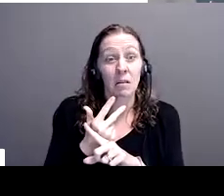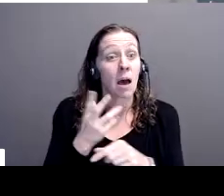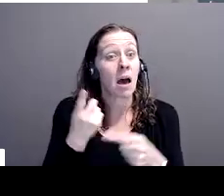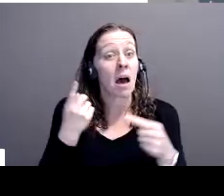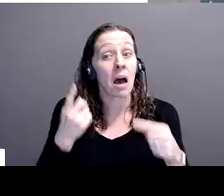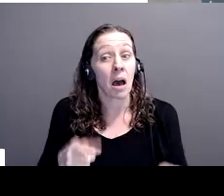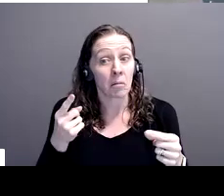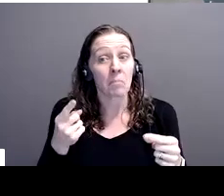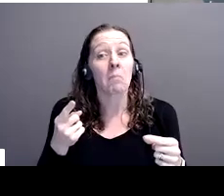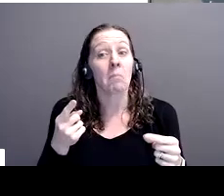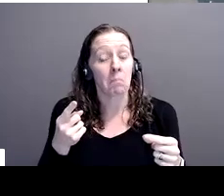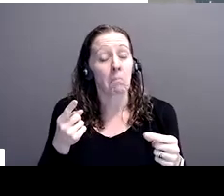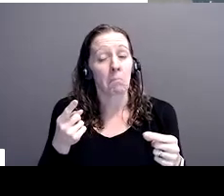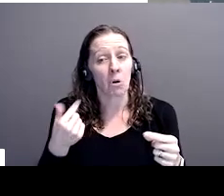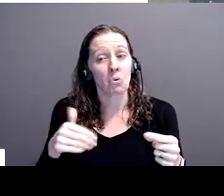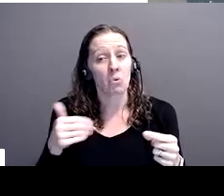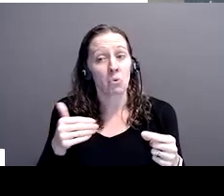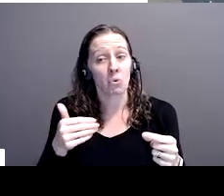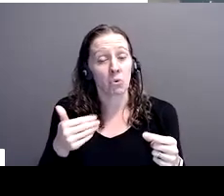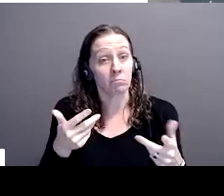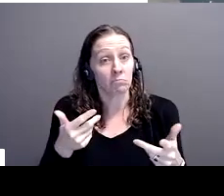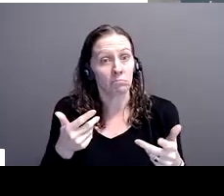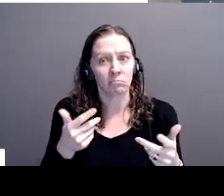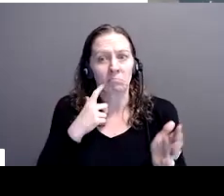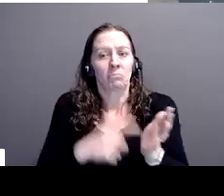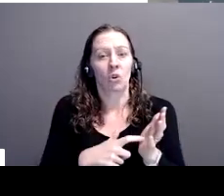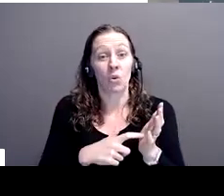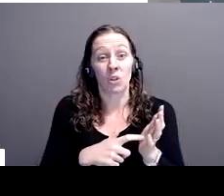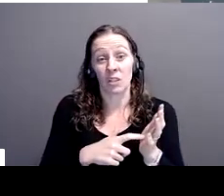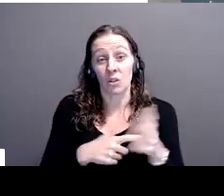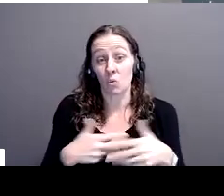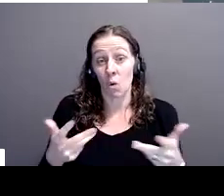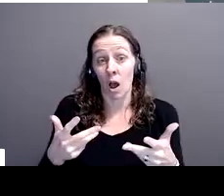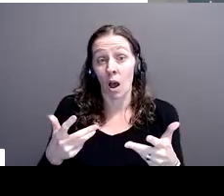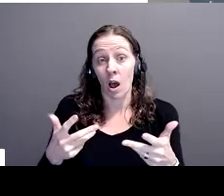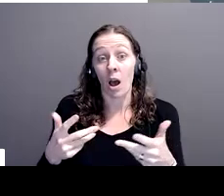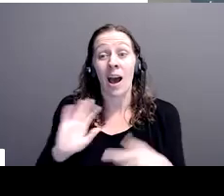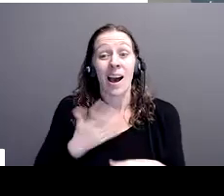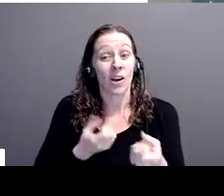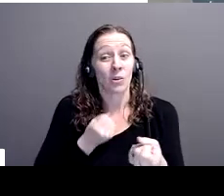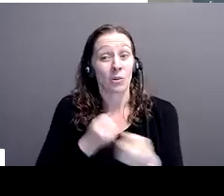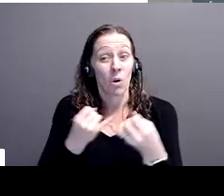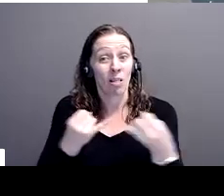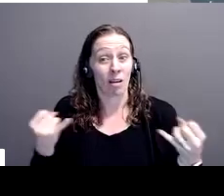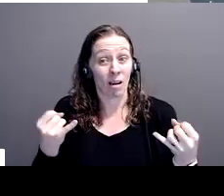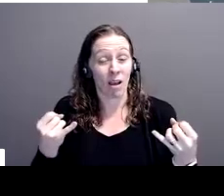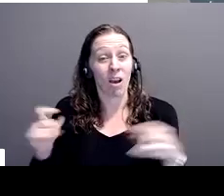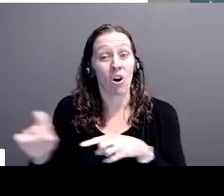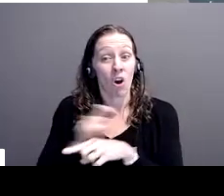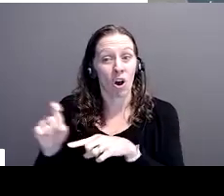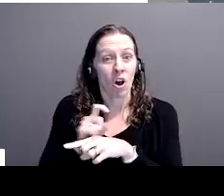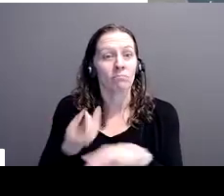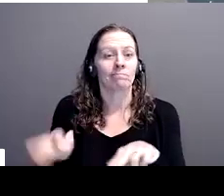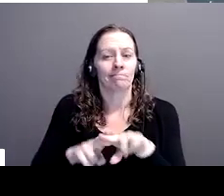really some significant outcomes. We've had a 34% increase in the number of calls to our support line.